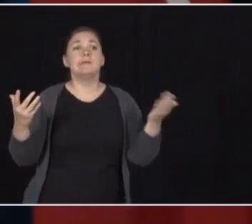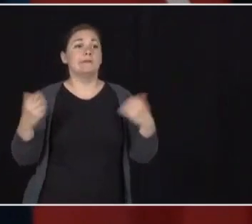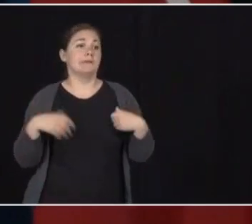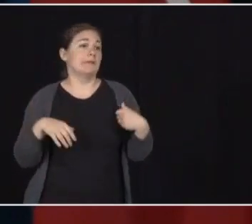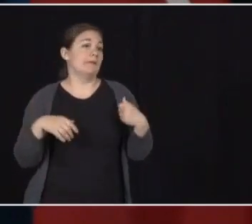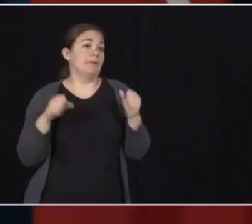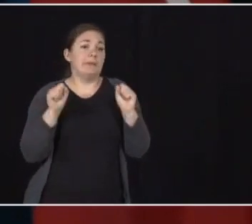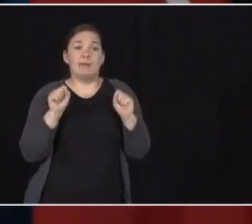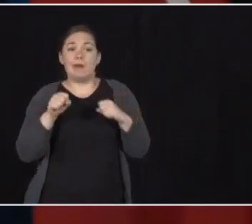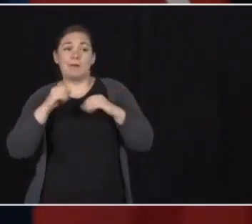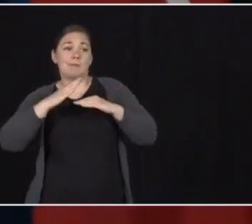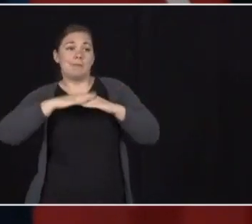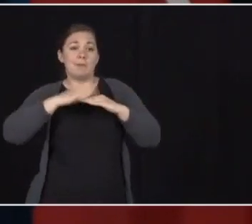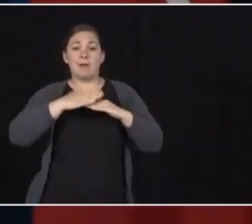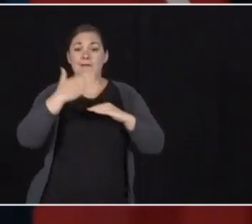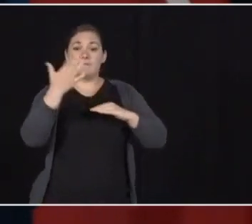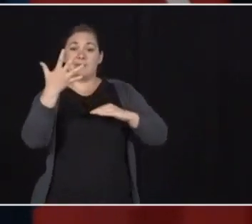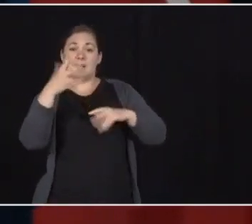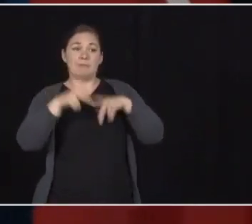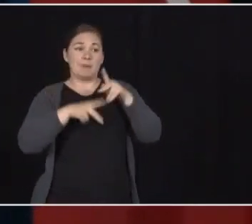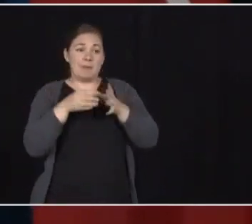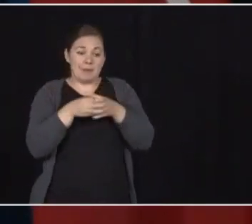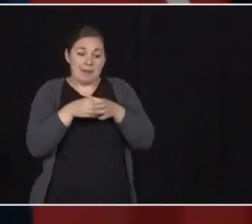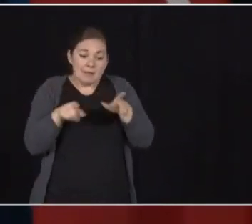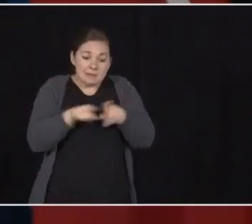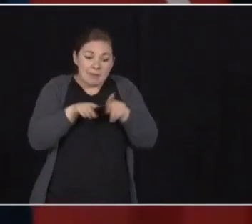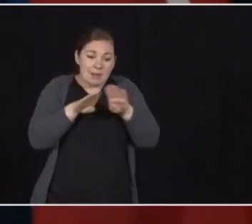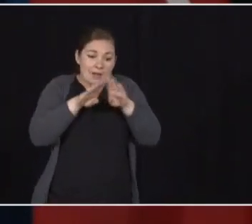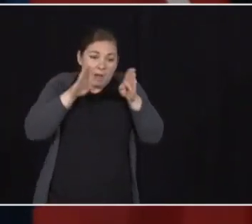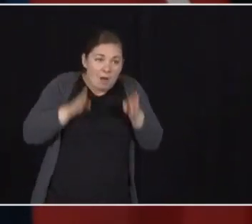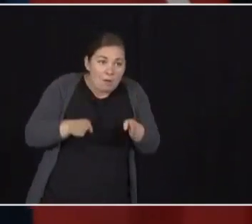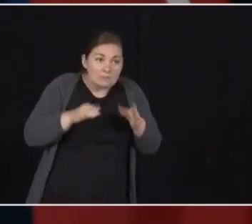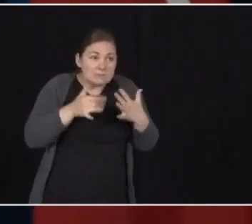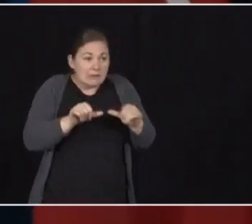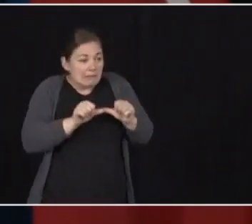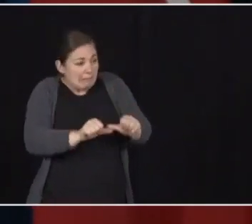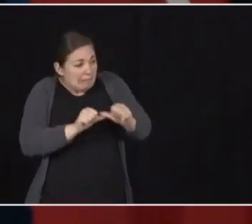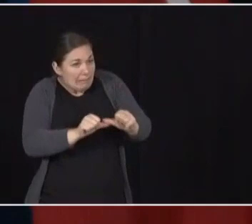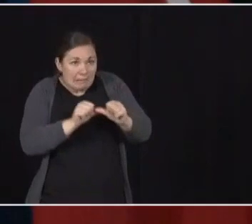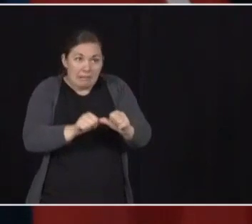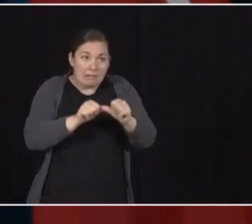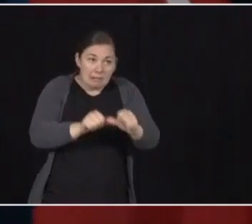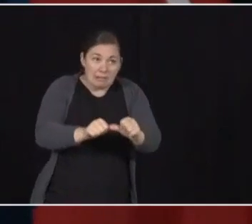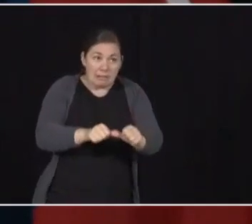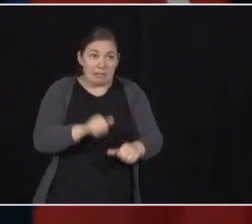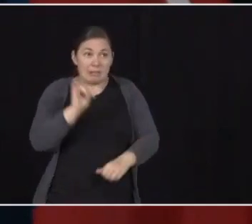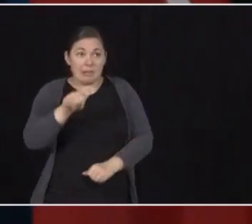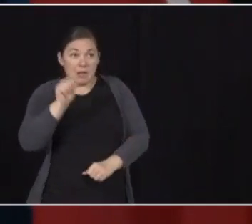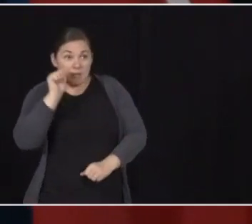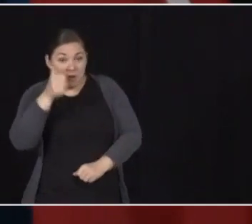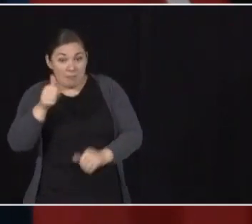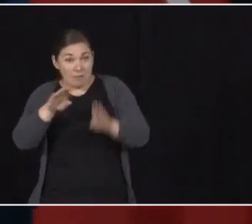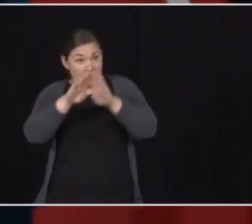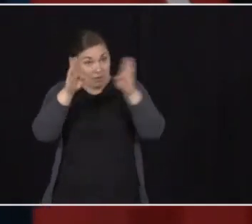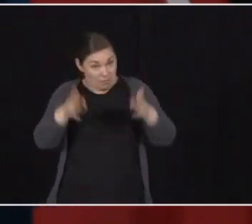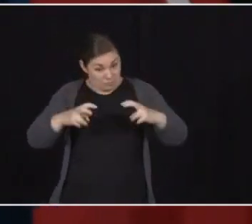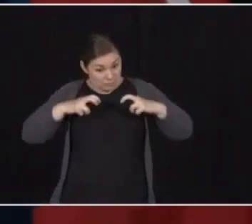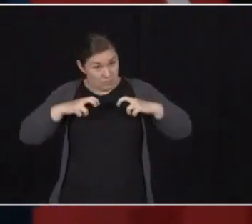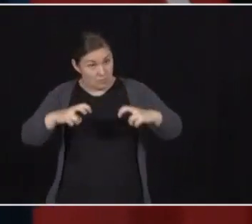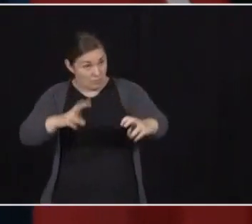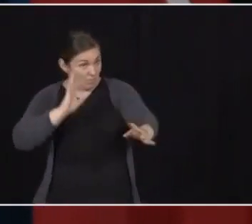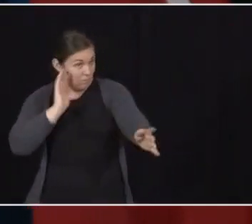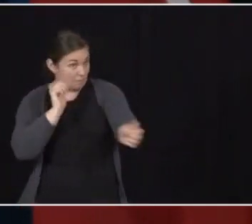of a maximum of 5 people. So wondering if the motion passes tomorrow and the state of emergency is extended until June